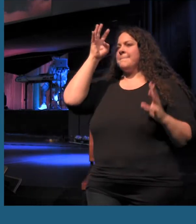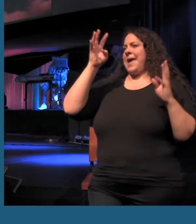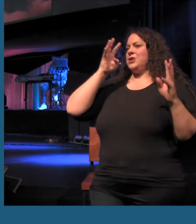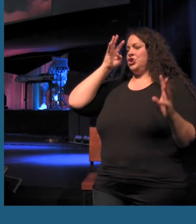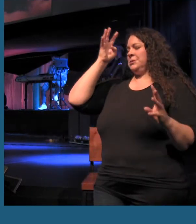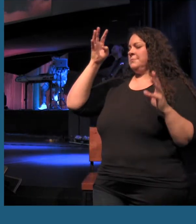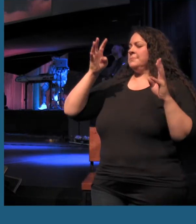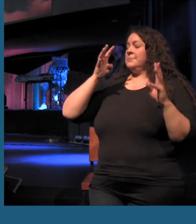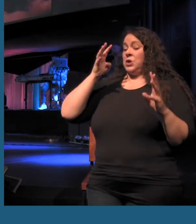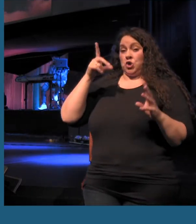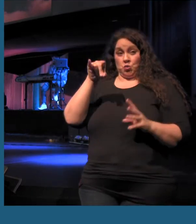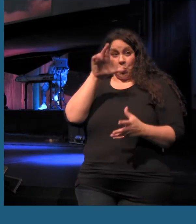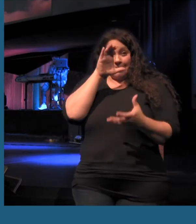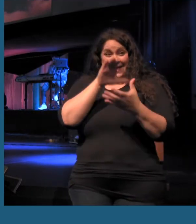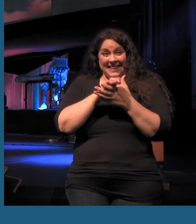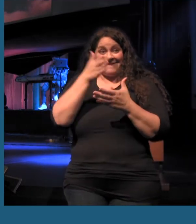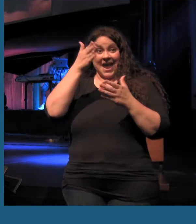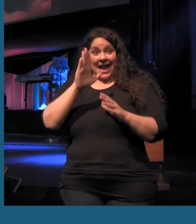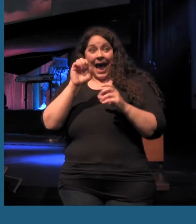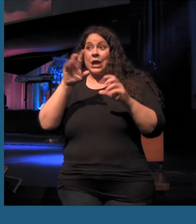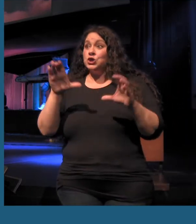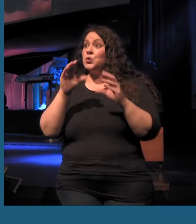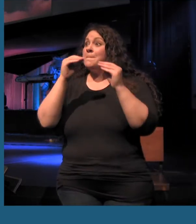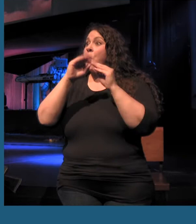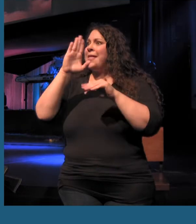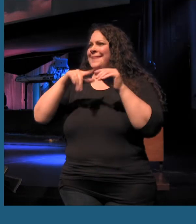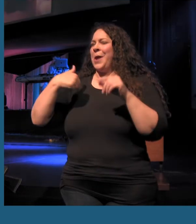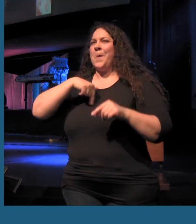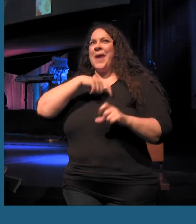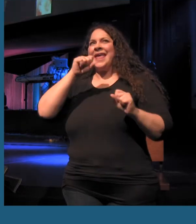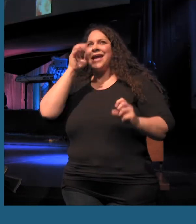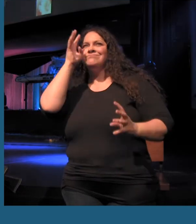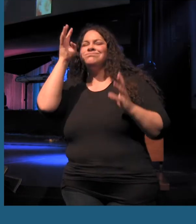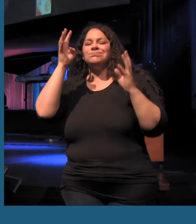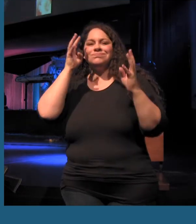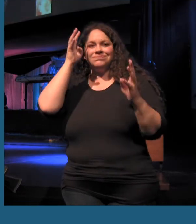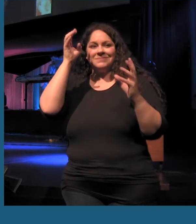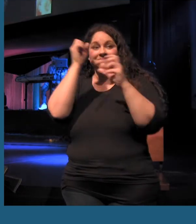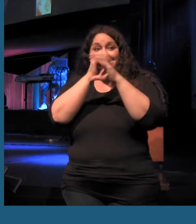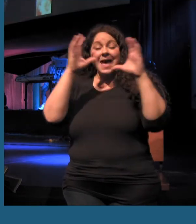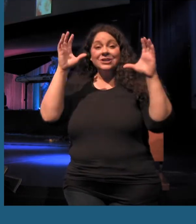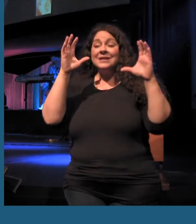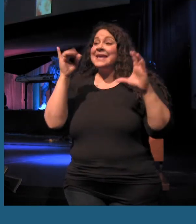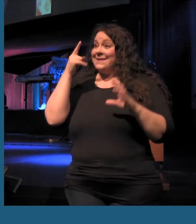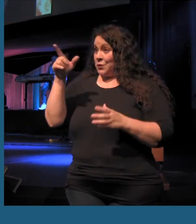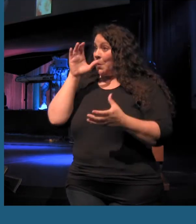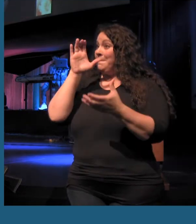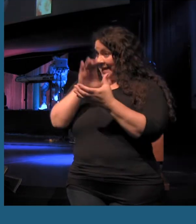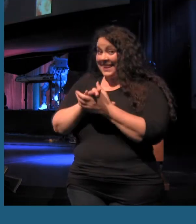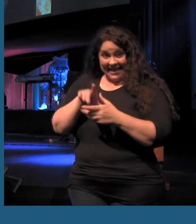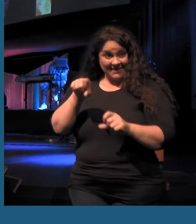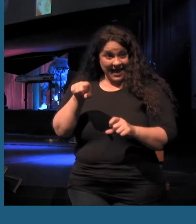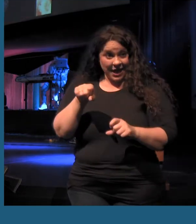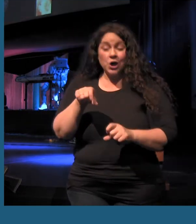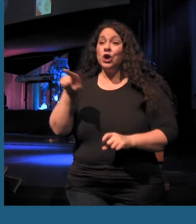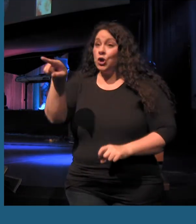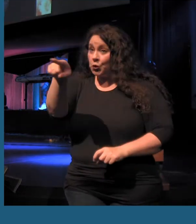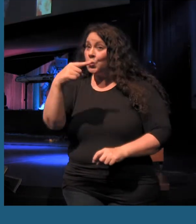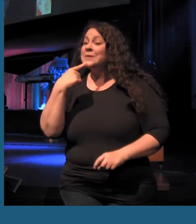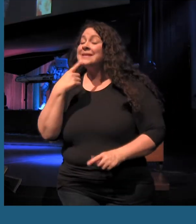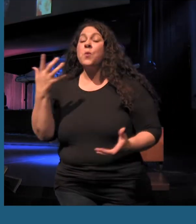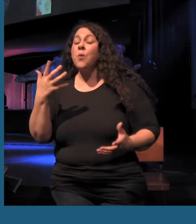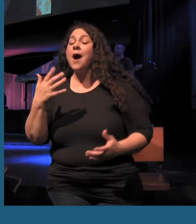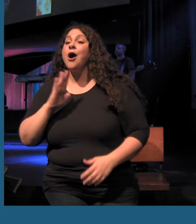believe that God can do more than we imagine? If you believe that, I want you just to say this. Say, our God is